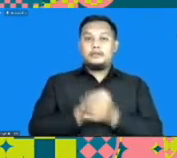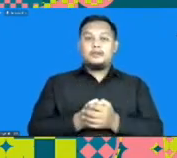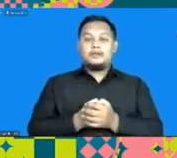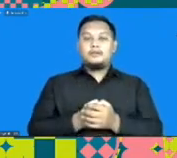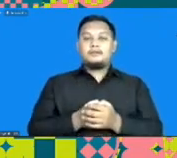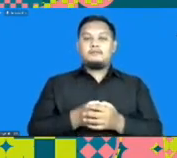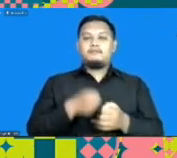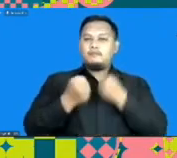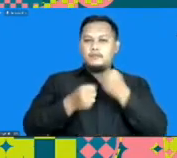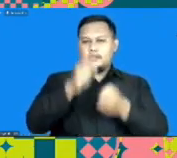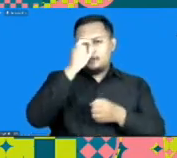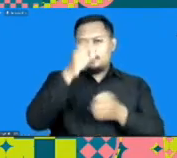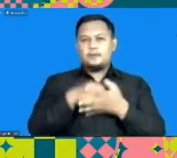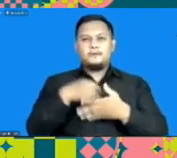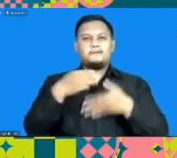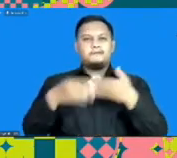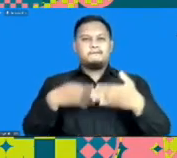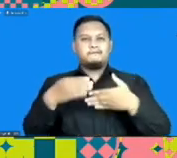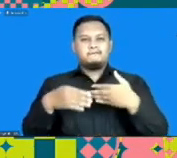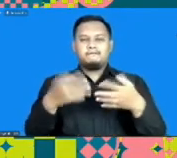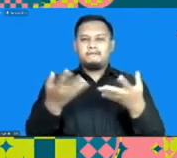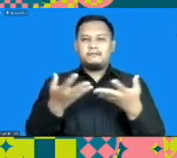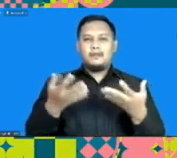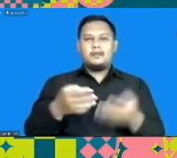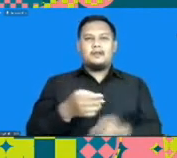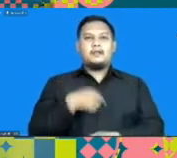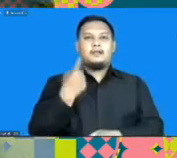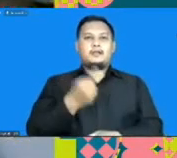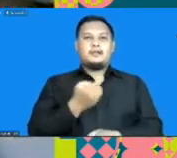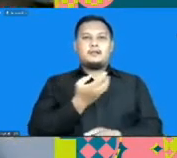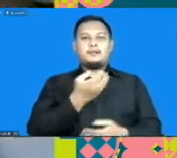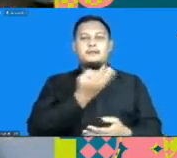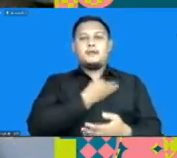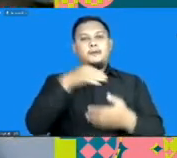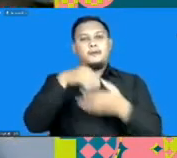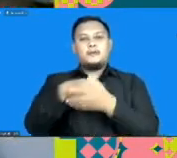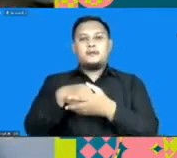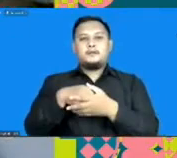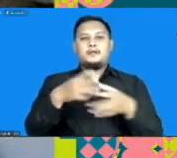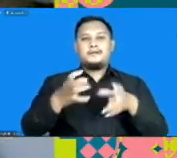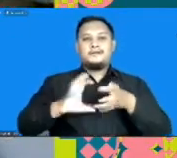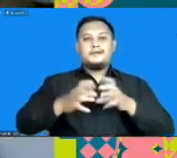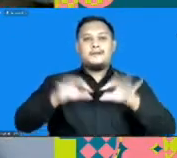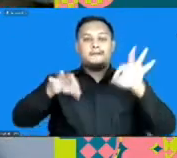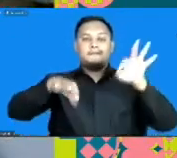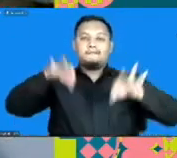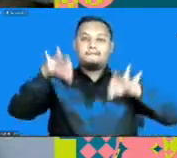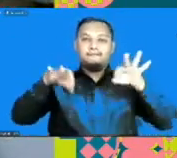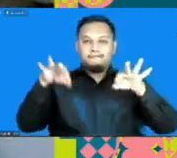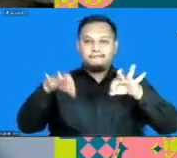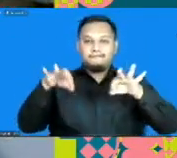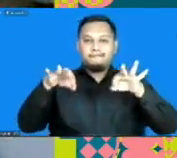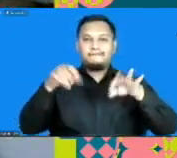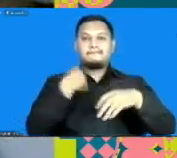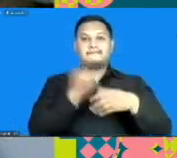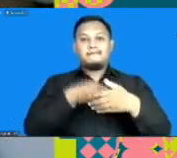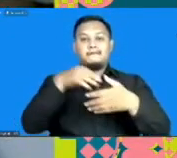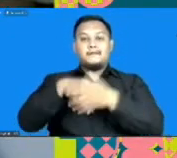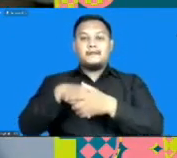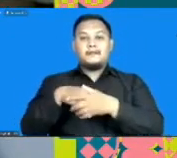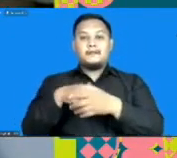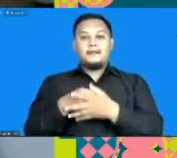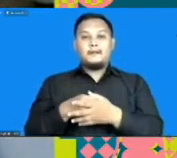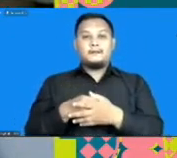you know, management system, we try to put performance measures, you know, incentive system, reward